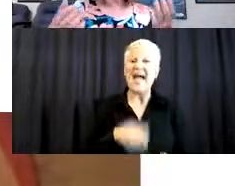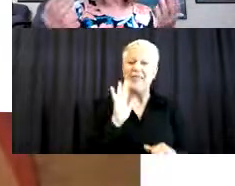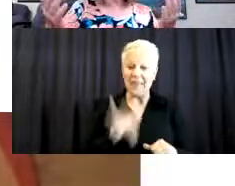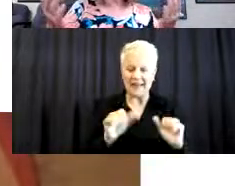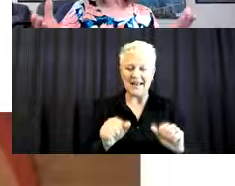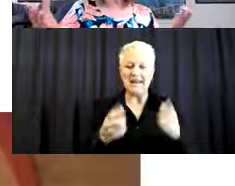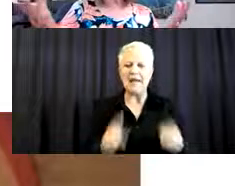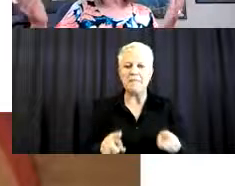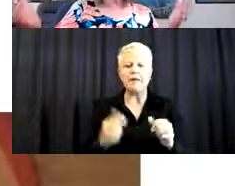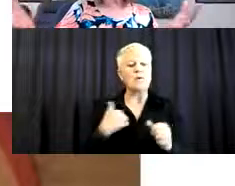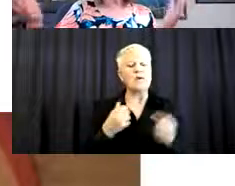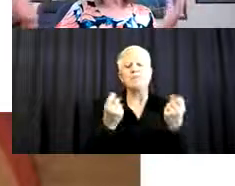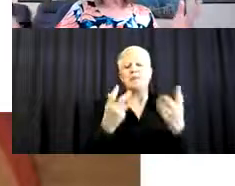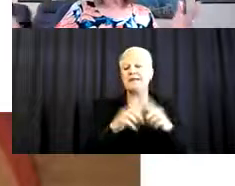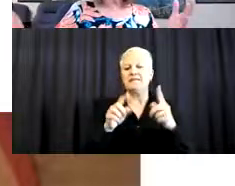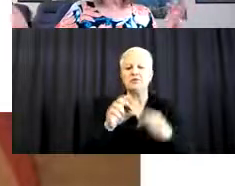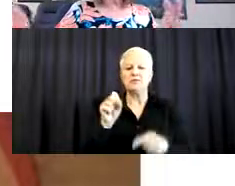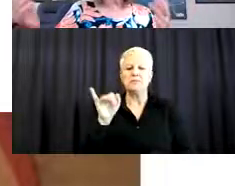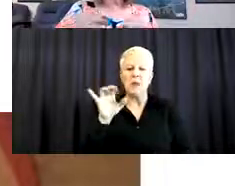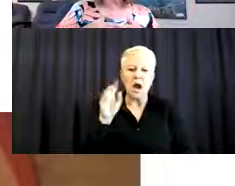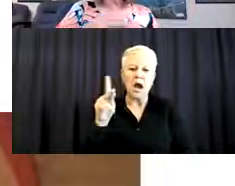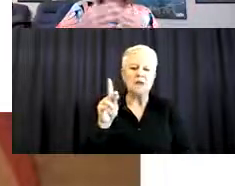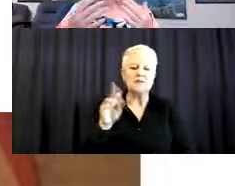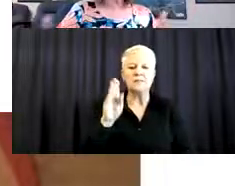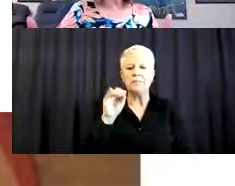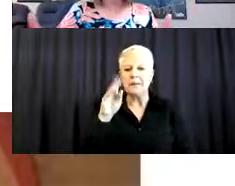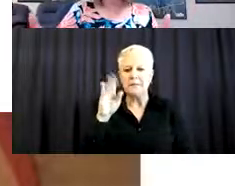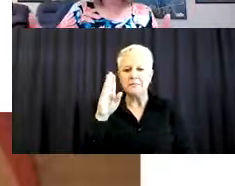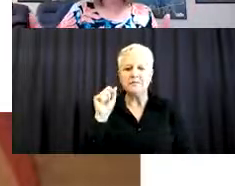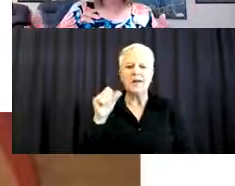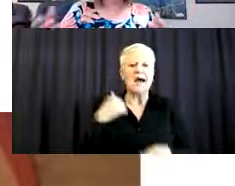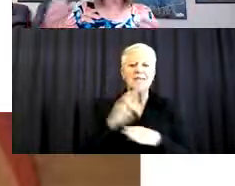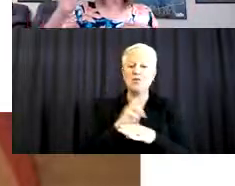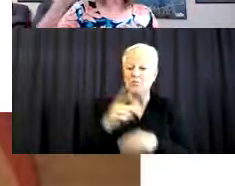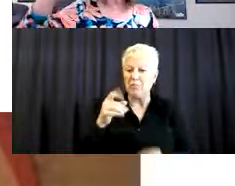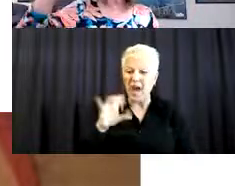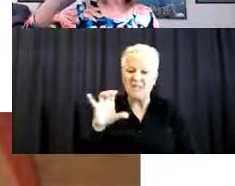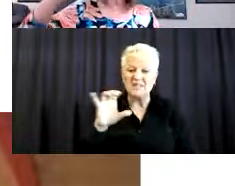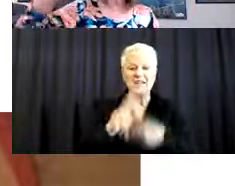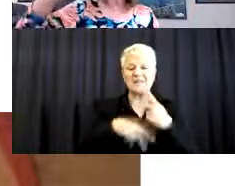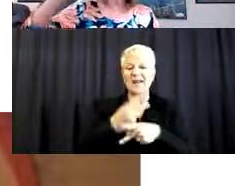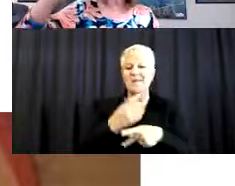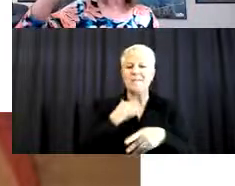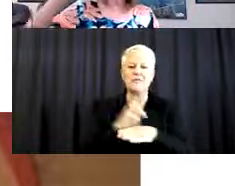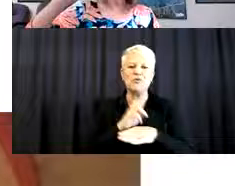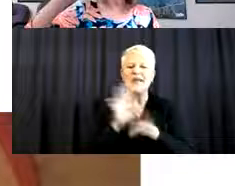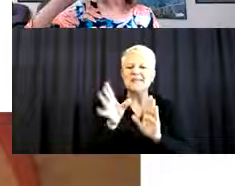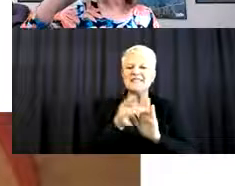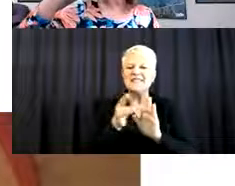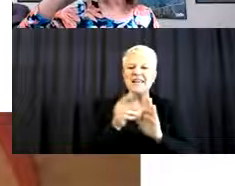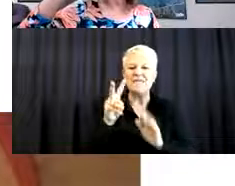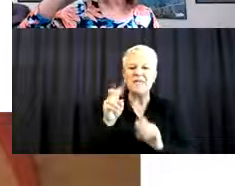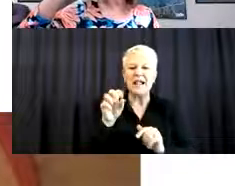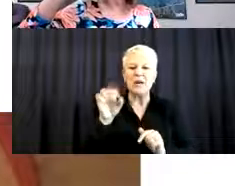happen. There are many different smocks and bibs. I've used plastic ones, and then I just use that sticky